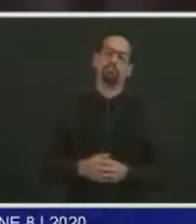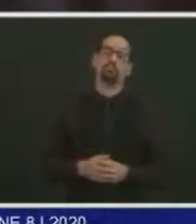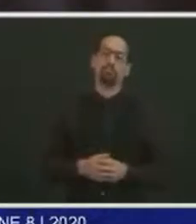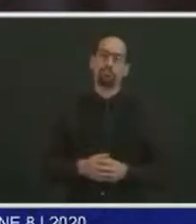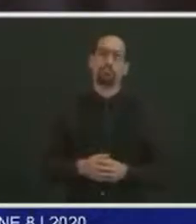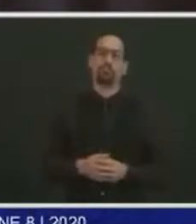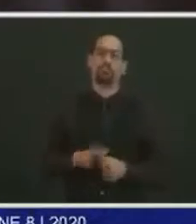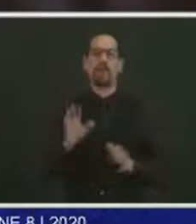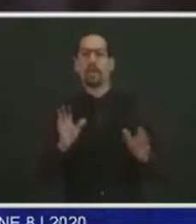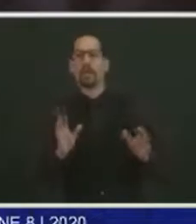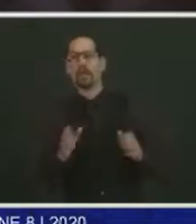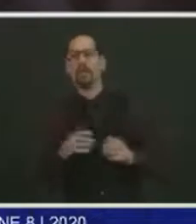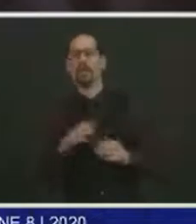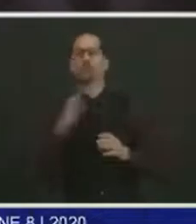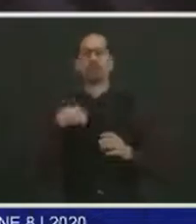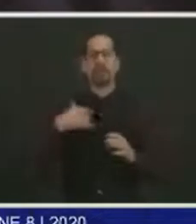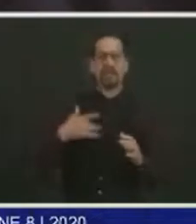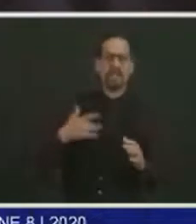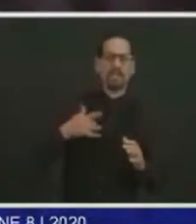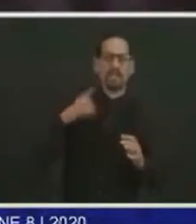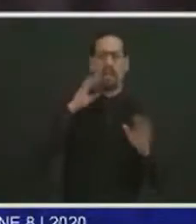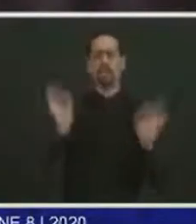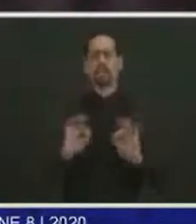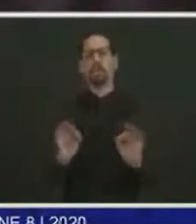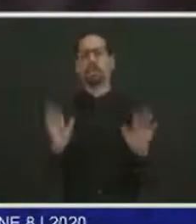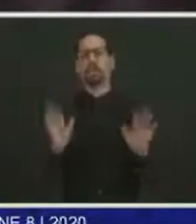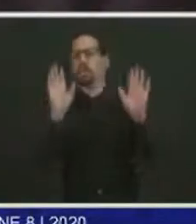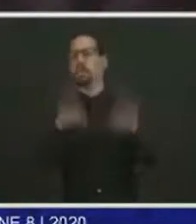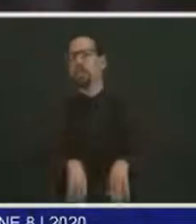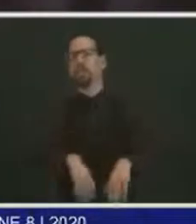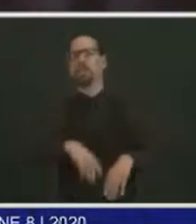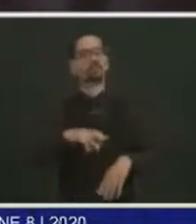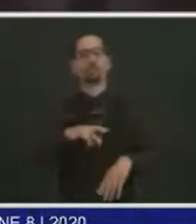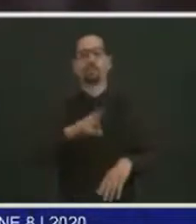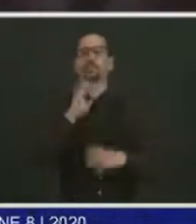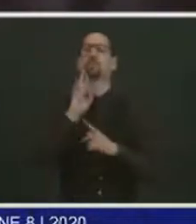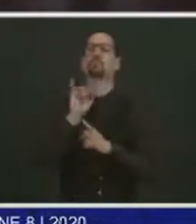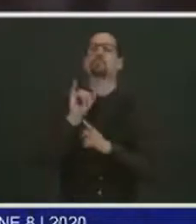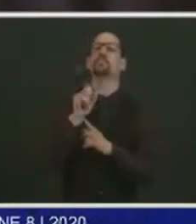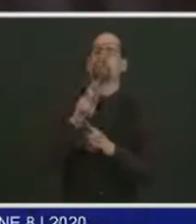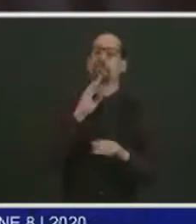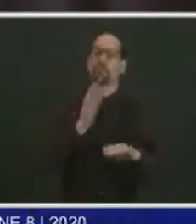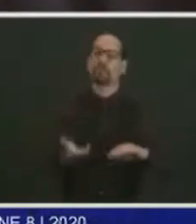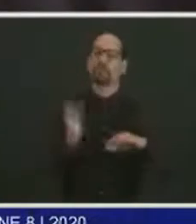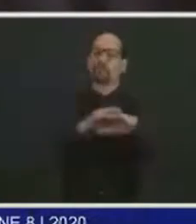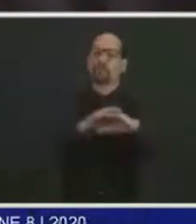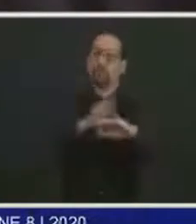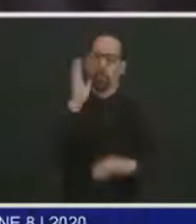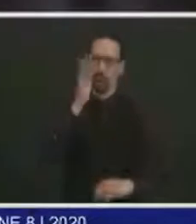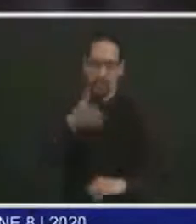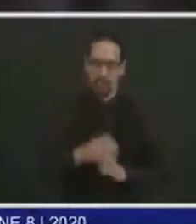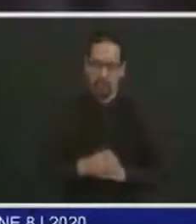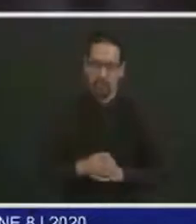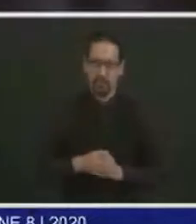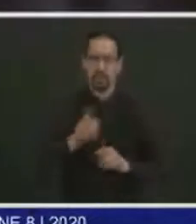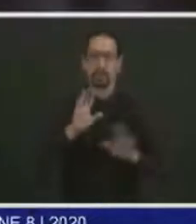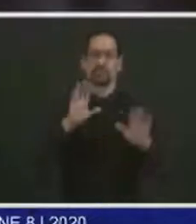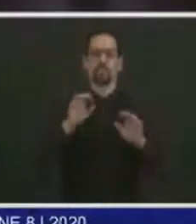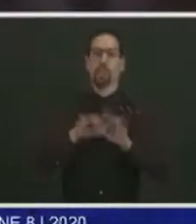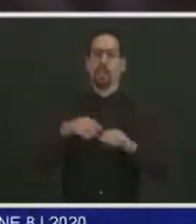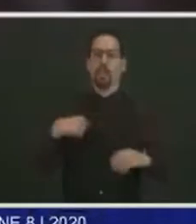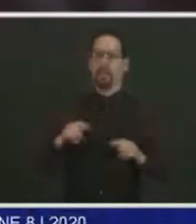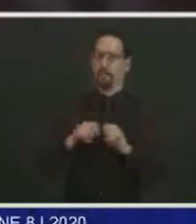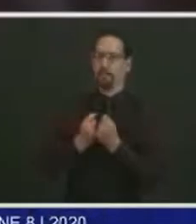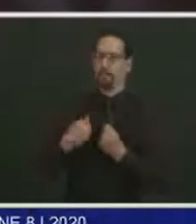you let up on certain things, there's going to be more of a risk. But we can say, and our team was there making